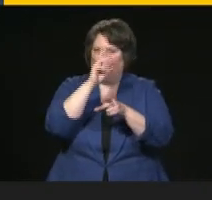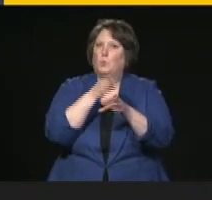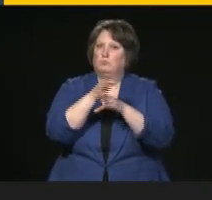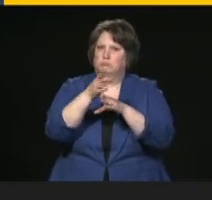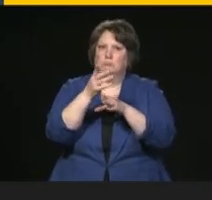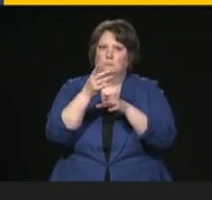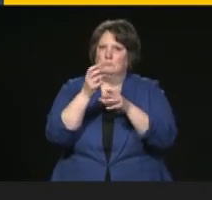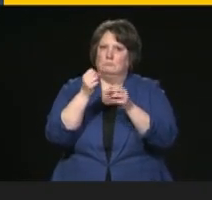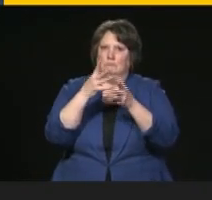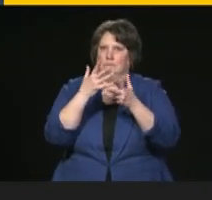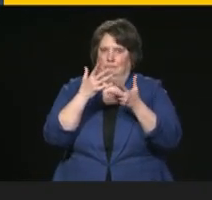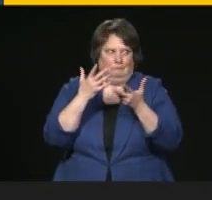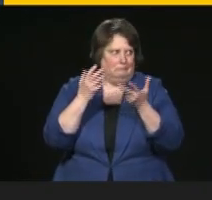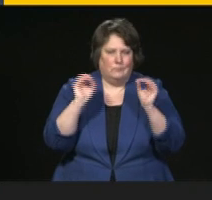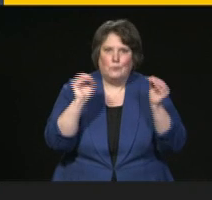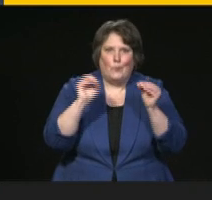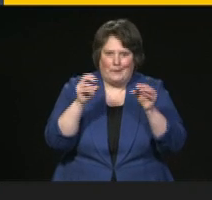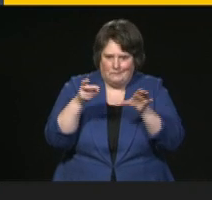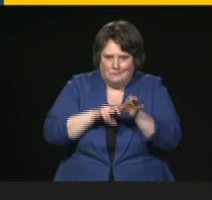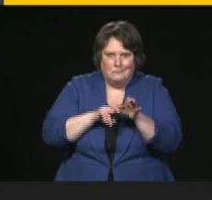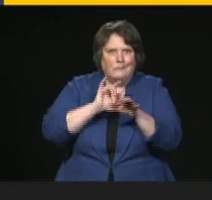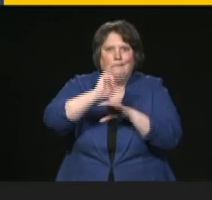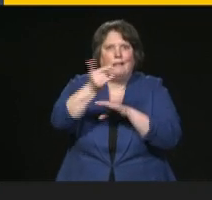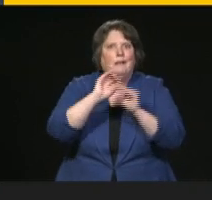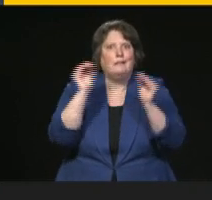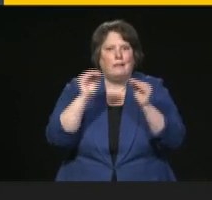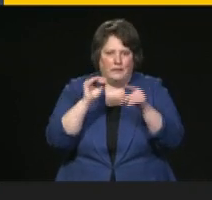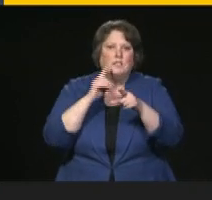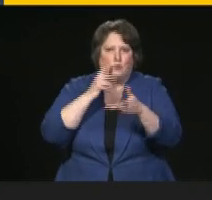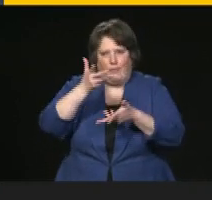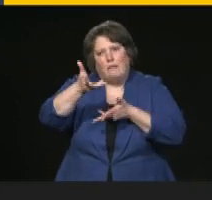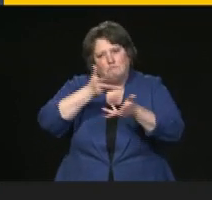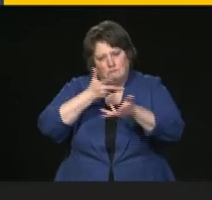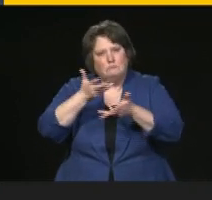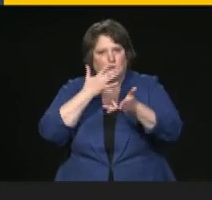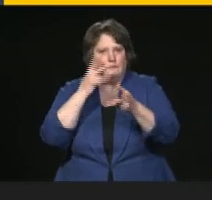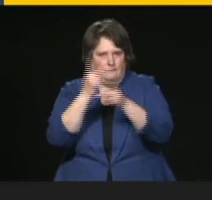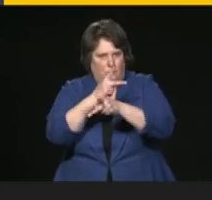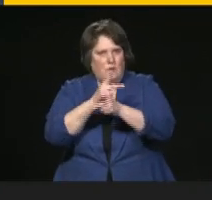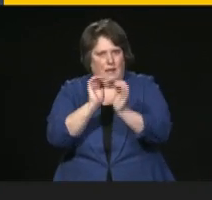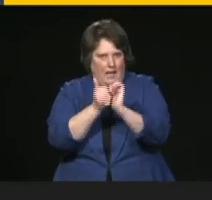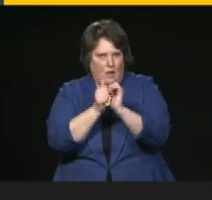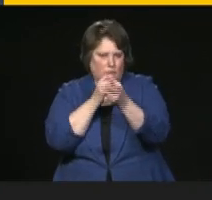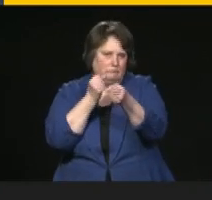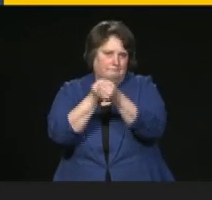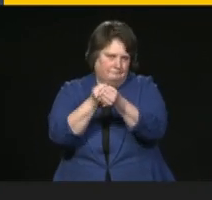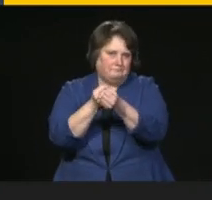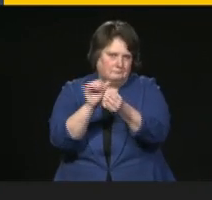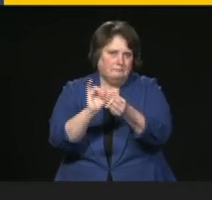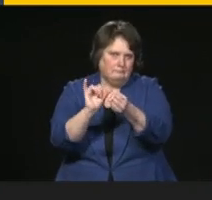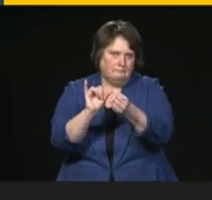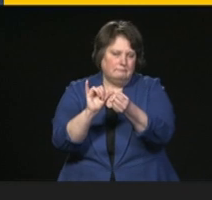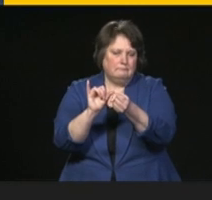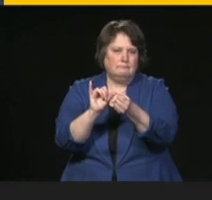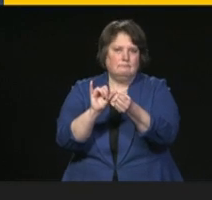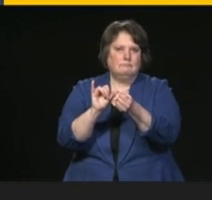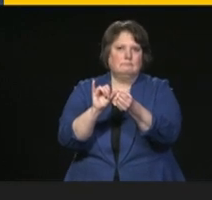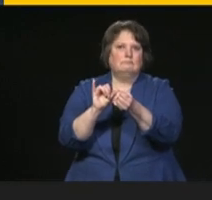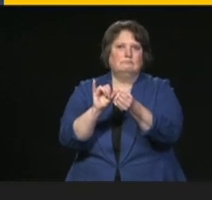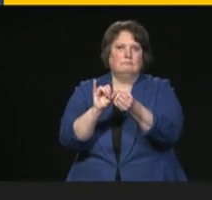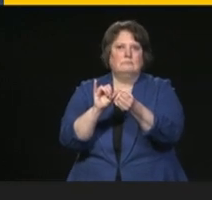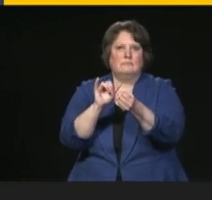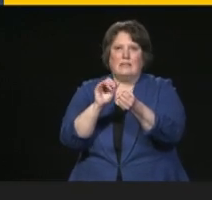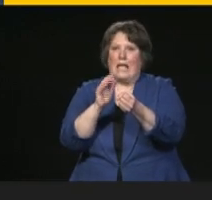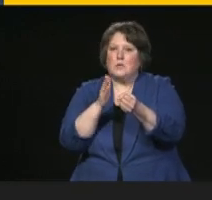are progressing in a way that that is getting us to have opportunity to announce things in the not too distant future.